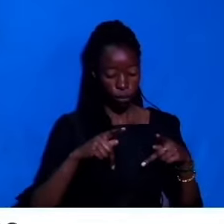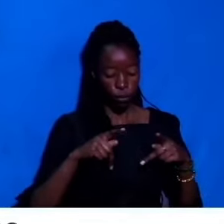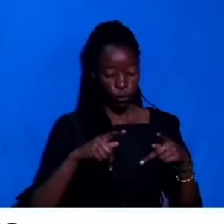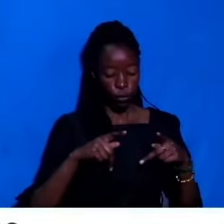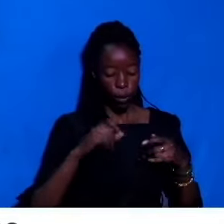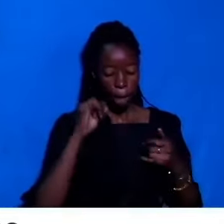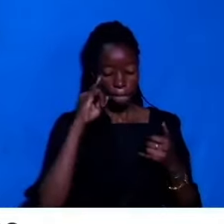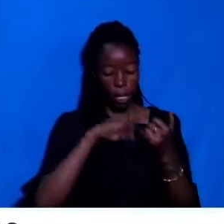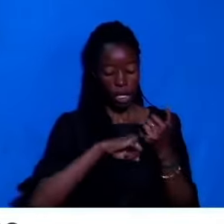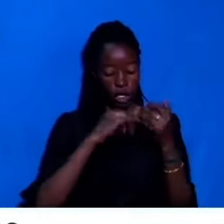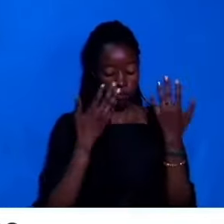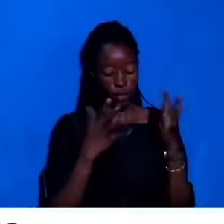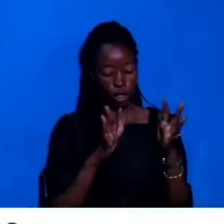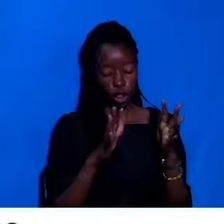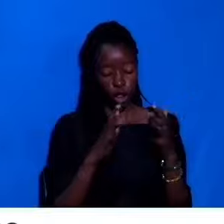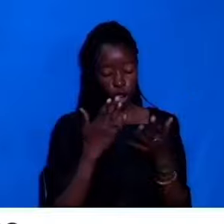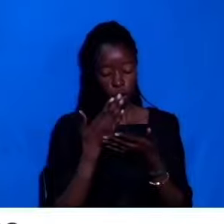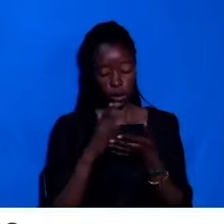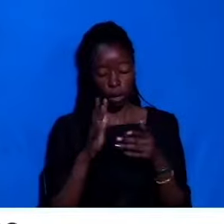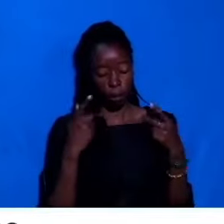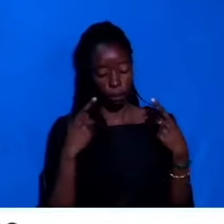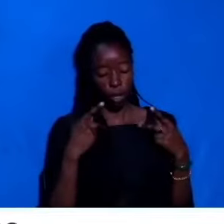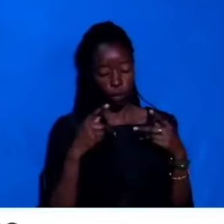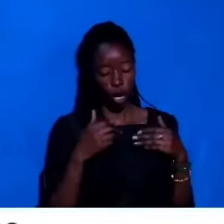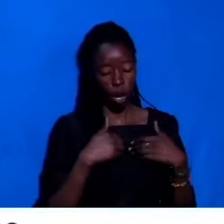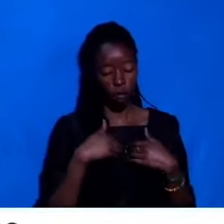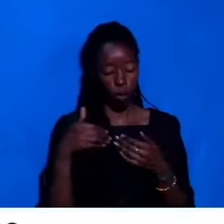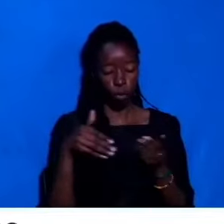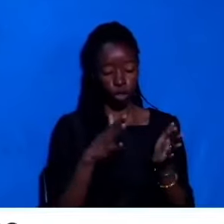married. Some of us have had an opportunity to